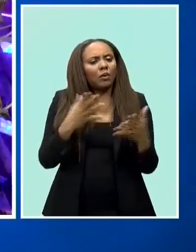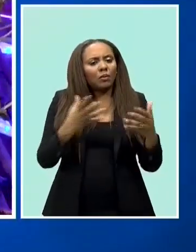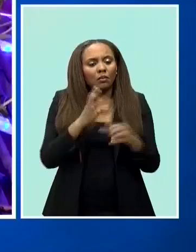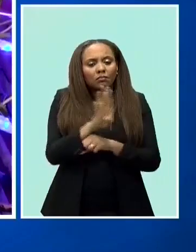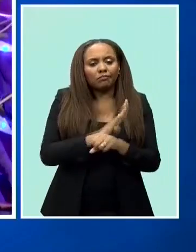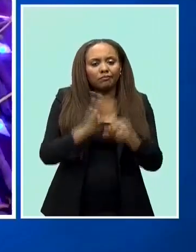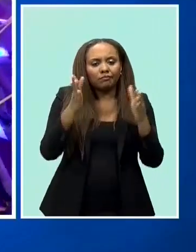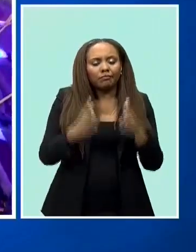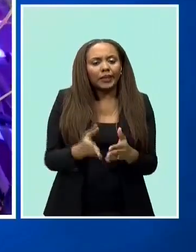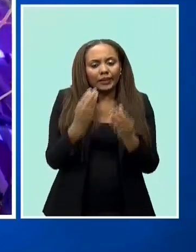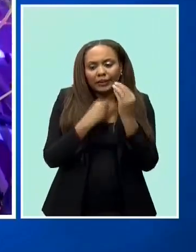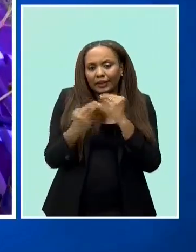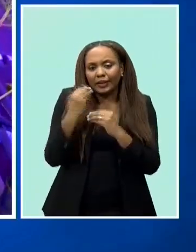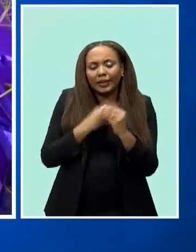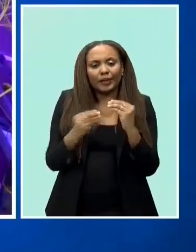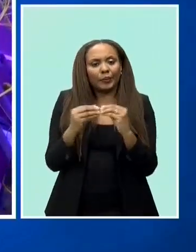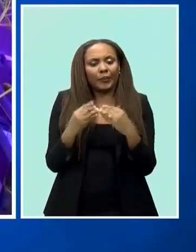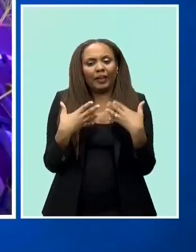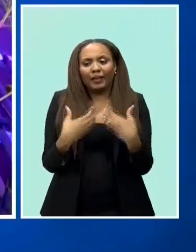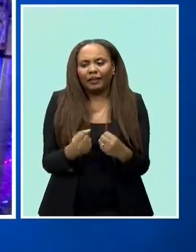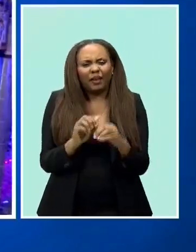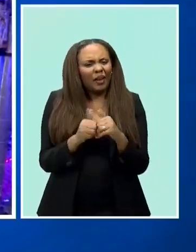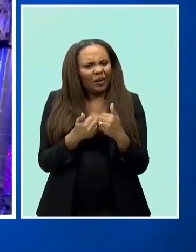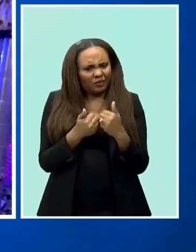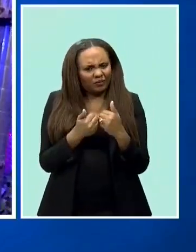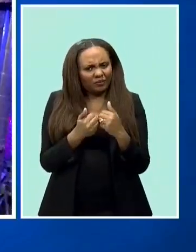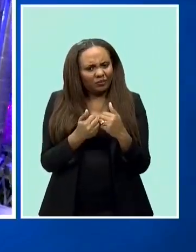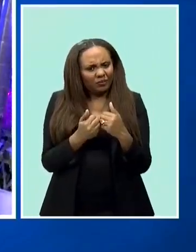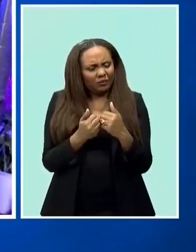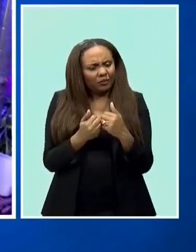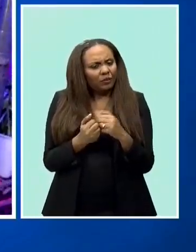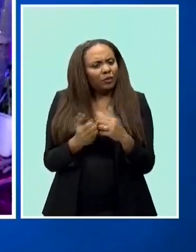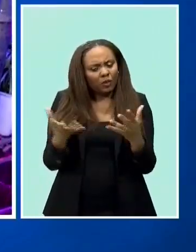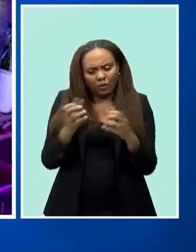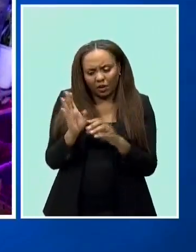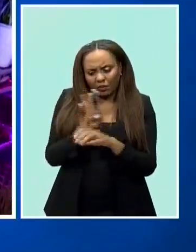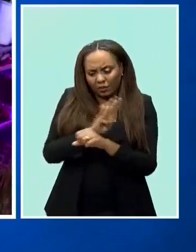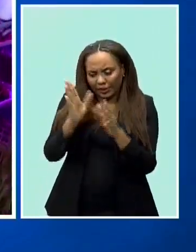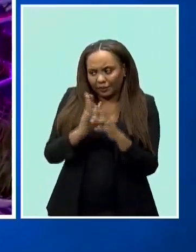Barbadians interested in eating these nutritious